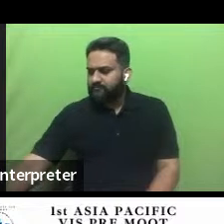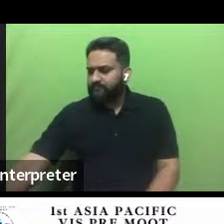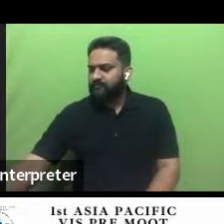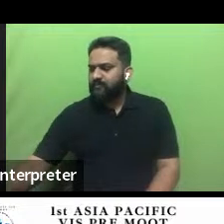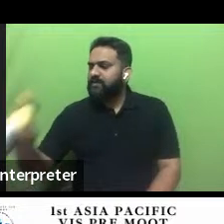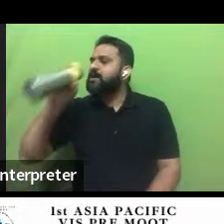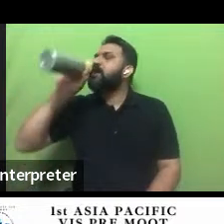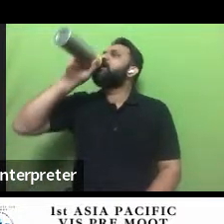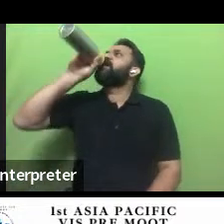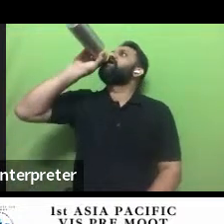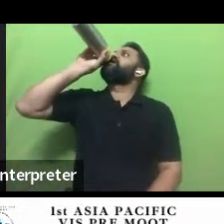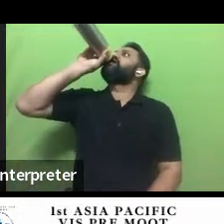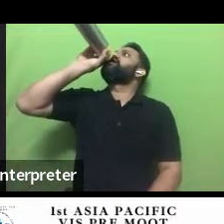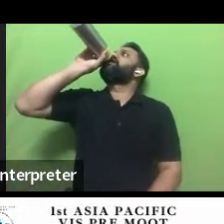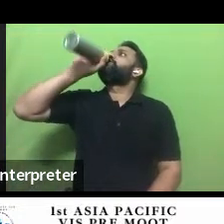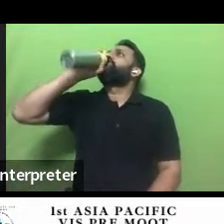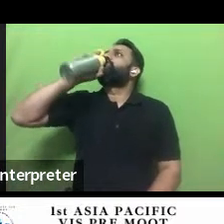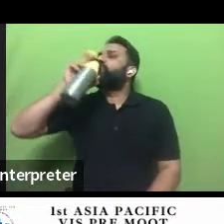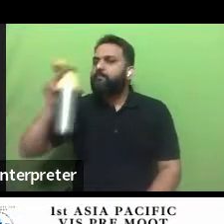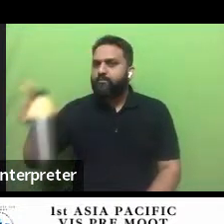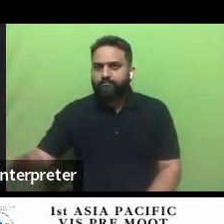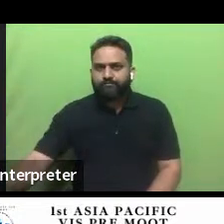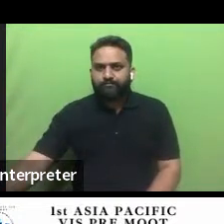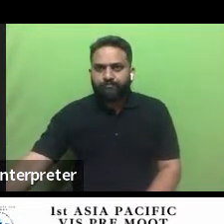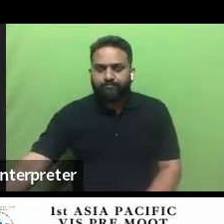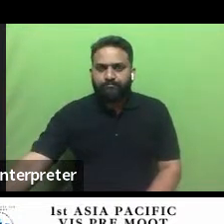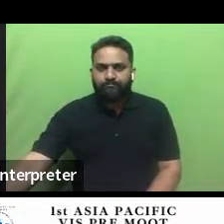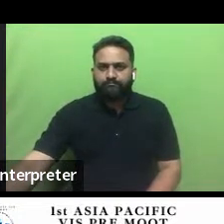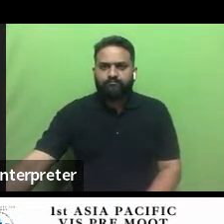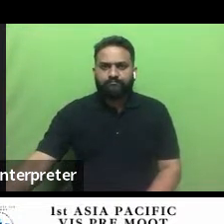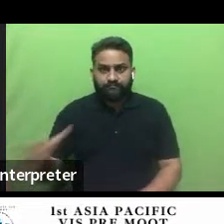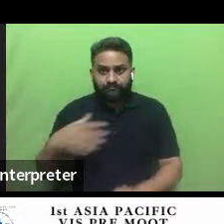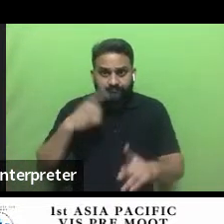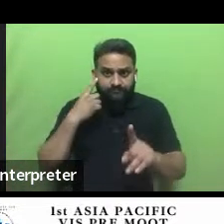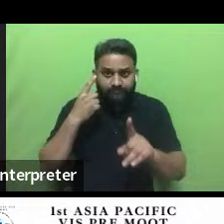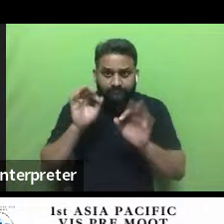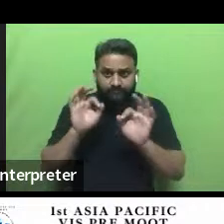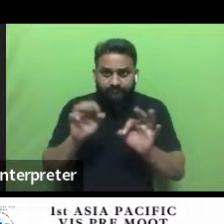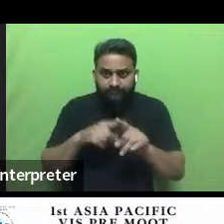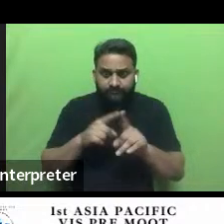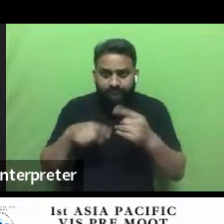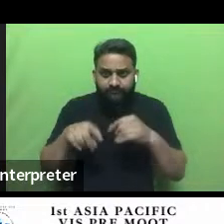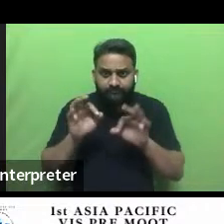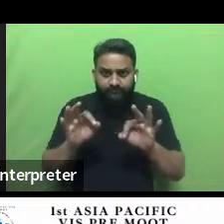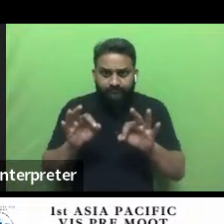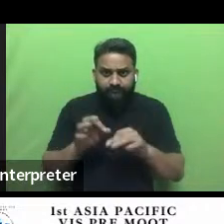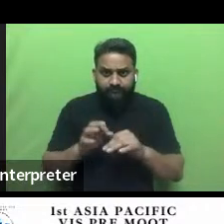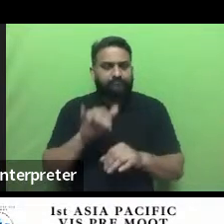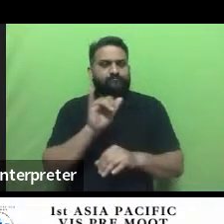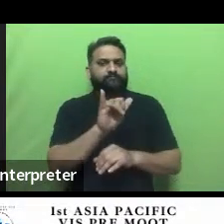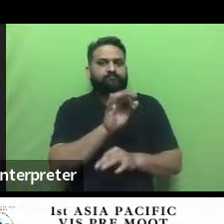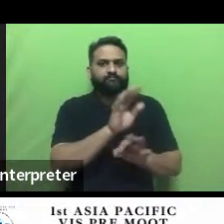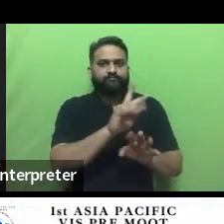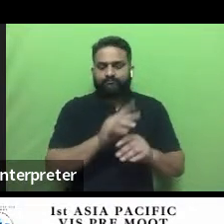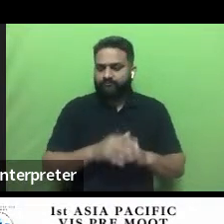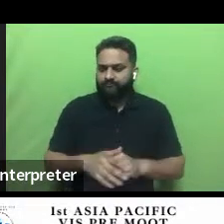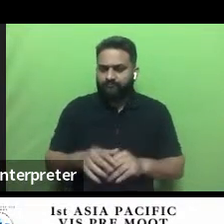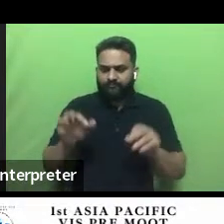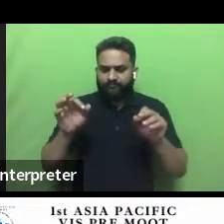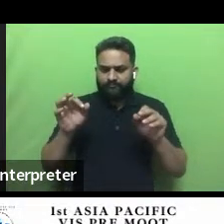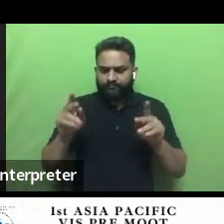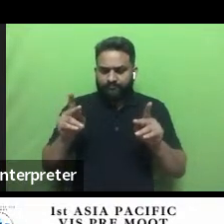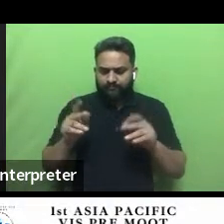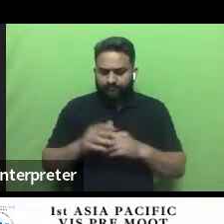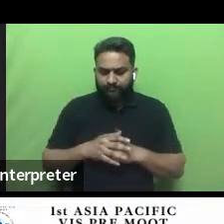All right, am I back online? They just keeps dying. Yes. All right, so are